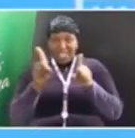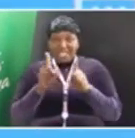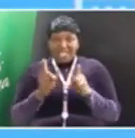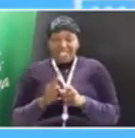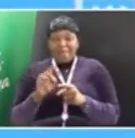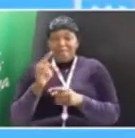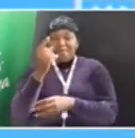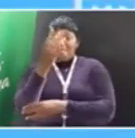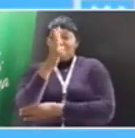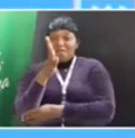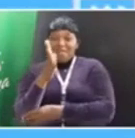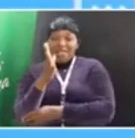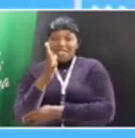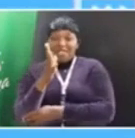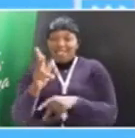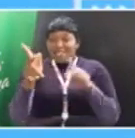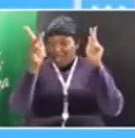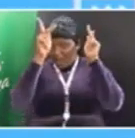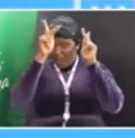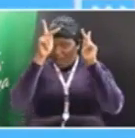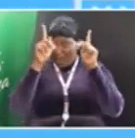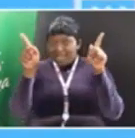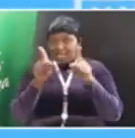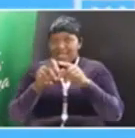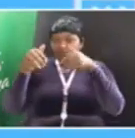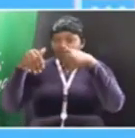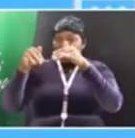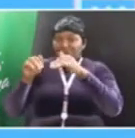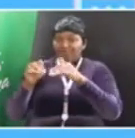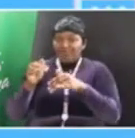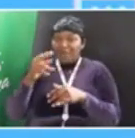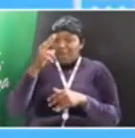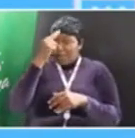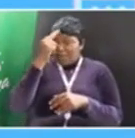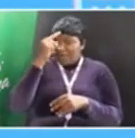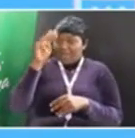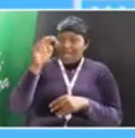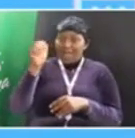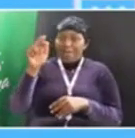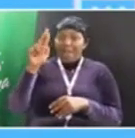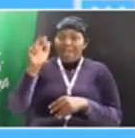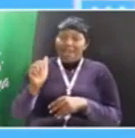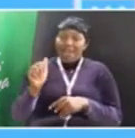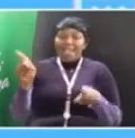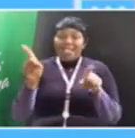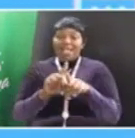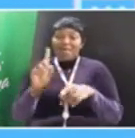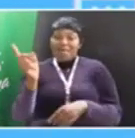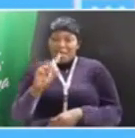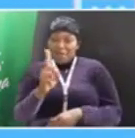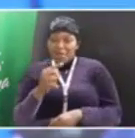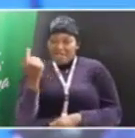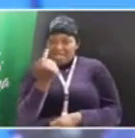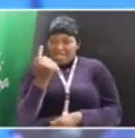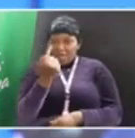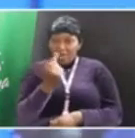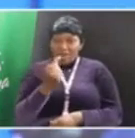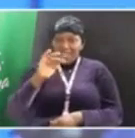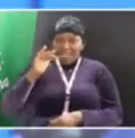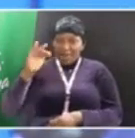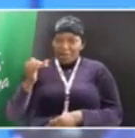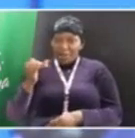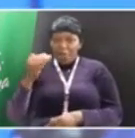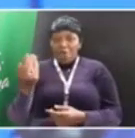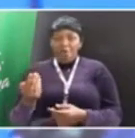Kakamega to wildlife in the Mara and in the north, and to of course Nairobi, the only capital in the world with a